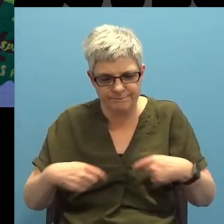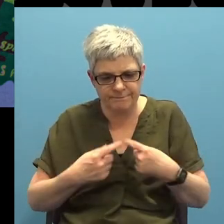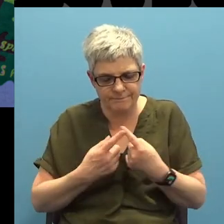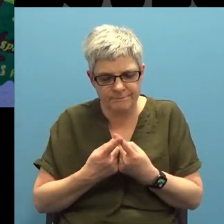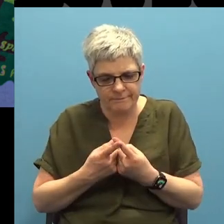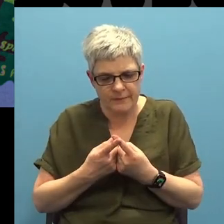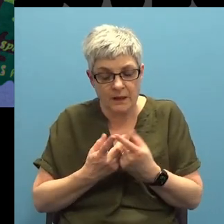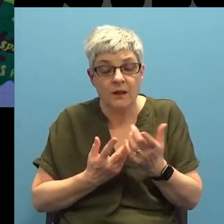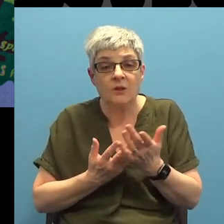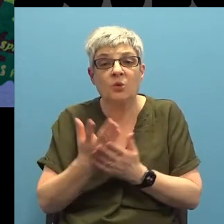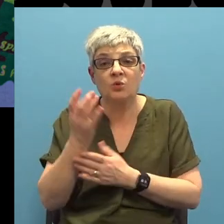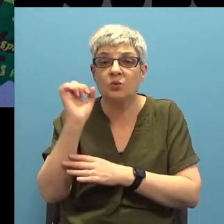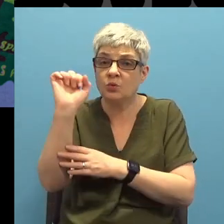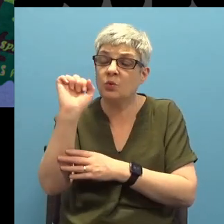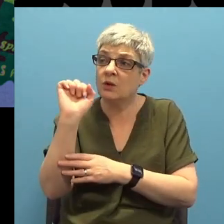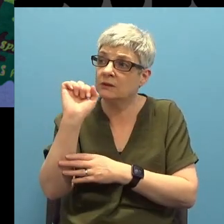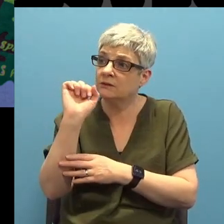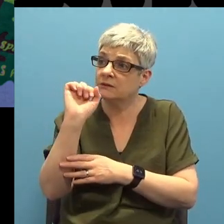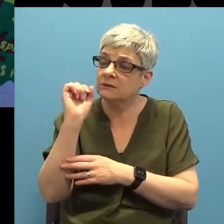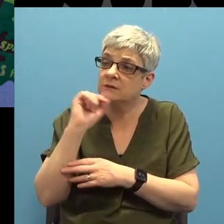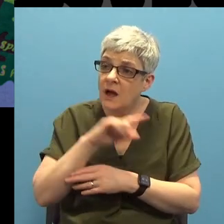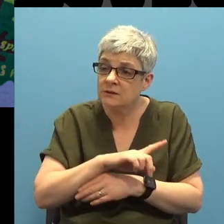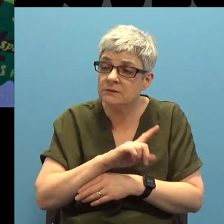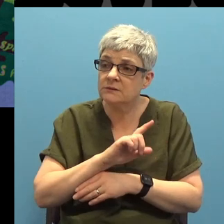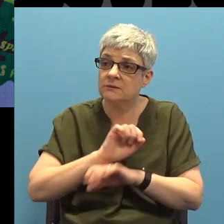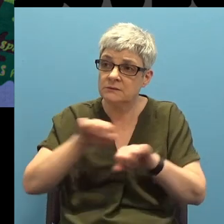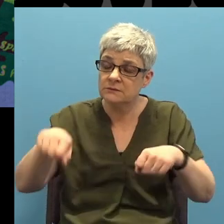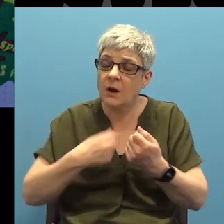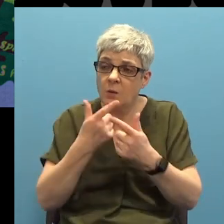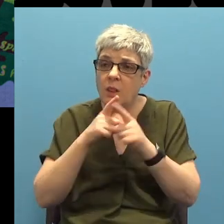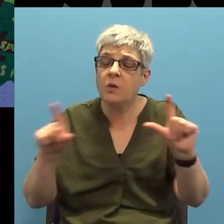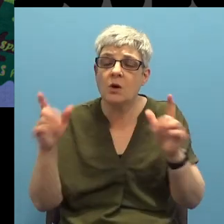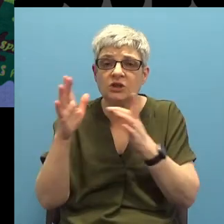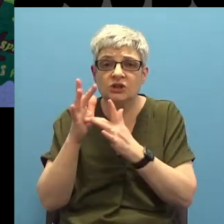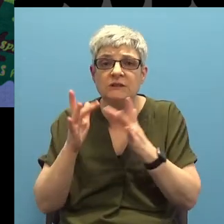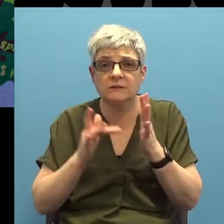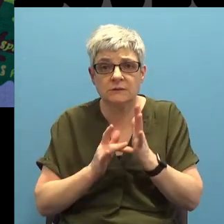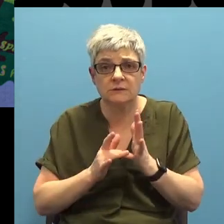Forgive us through your Son, our Lord Jesus,